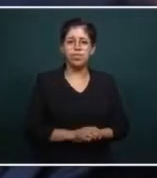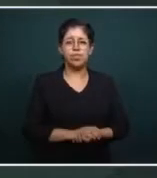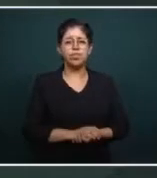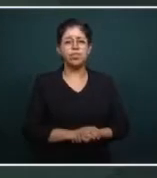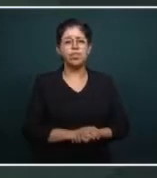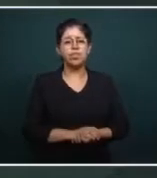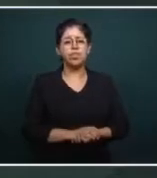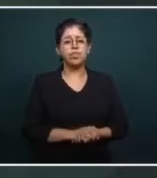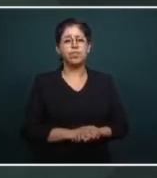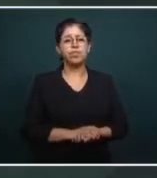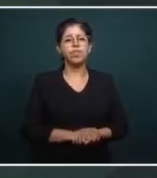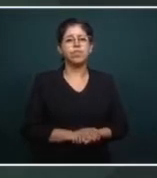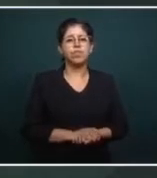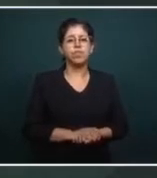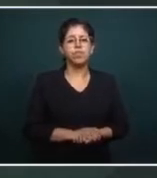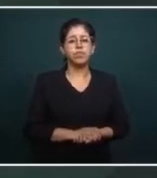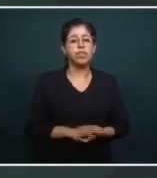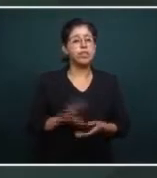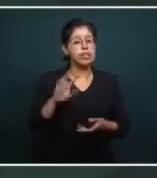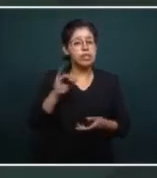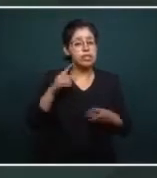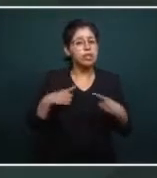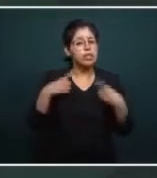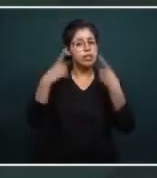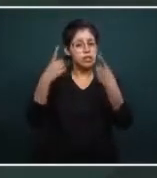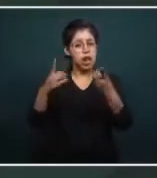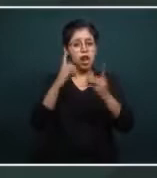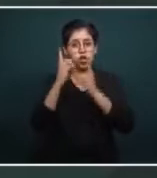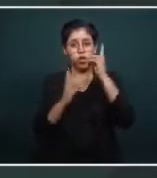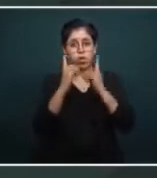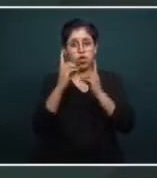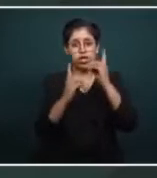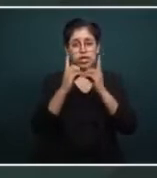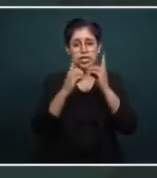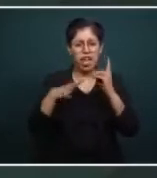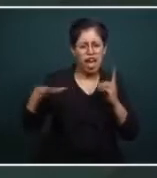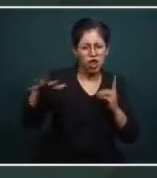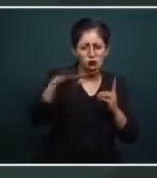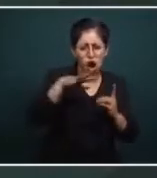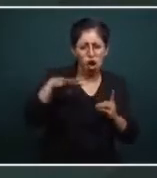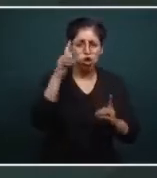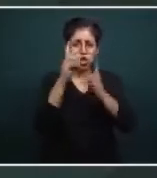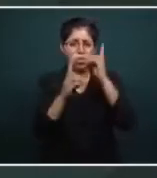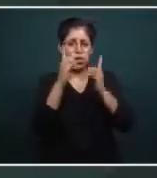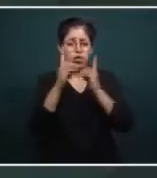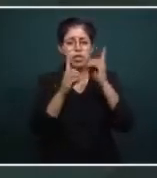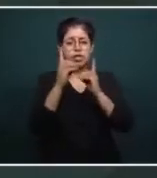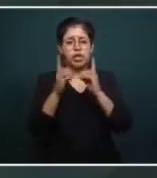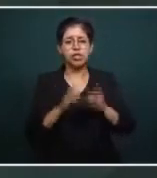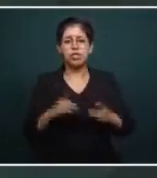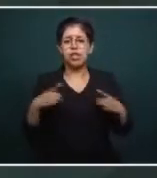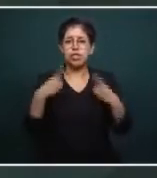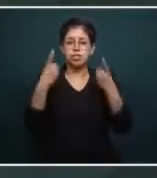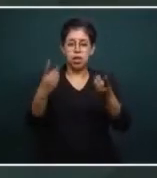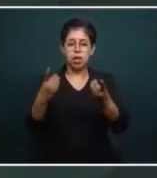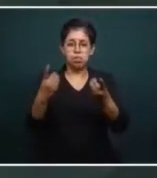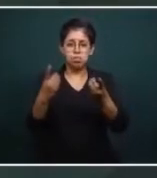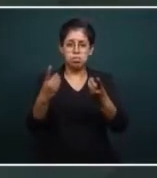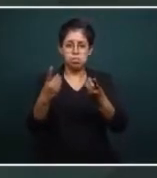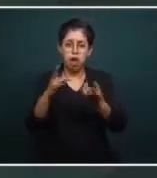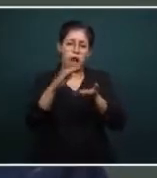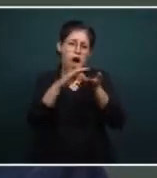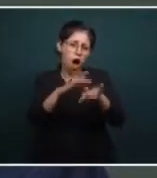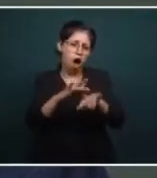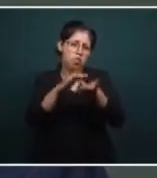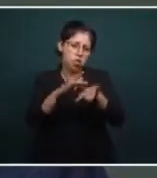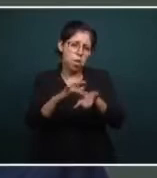advance se les van a that otorgar we are a todos going los to participantes give to all the participants estímulos, a